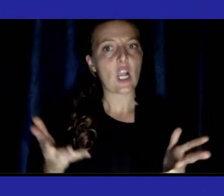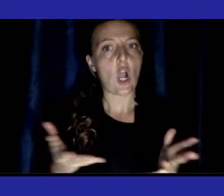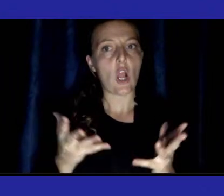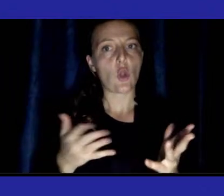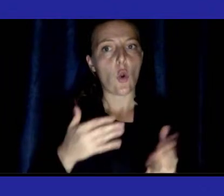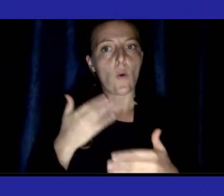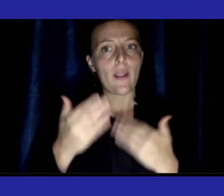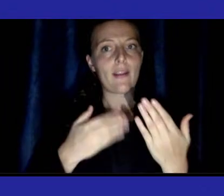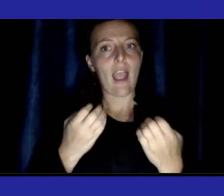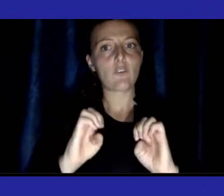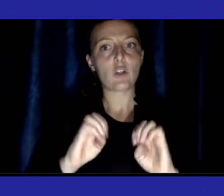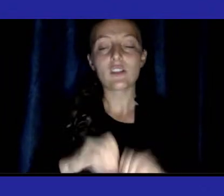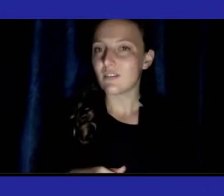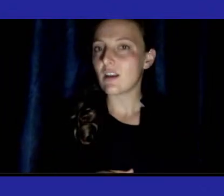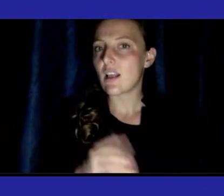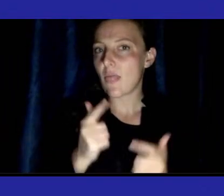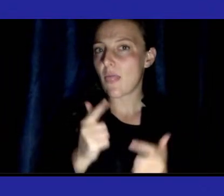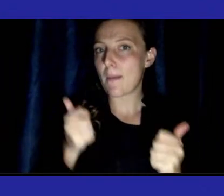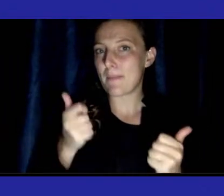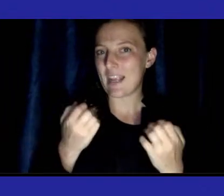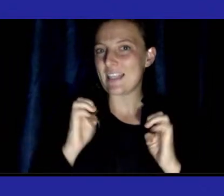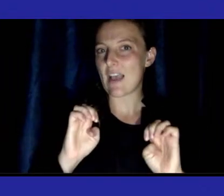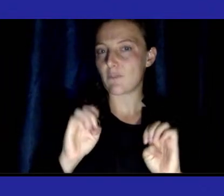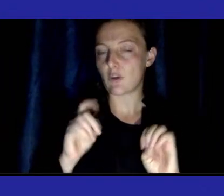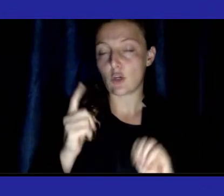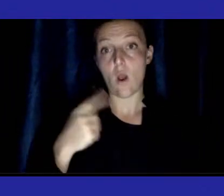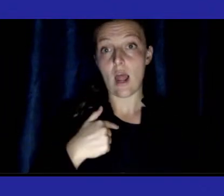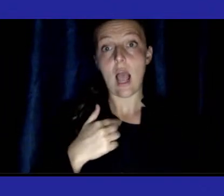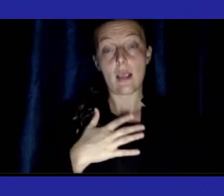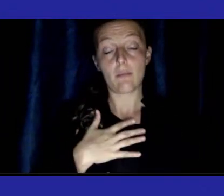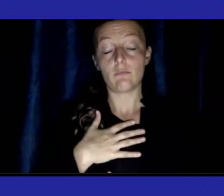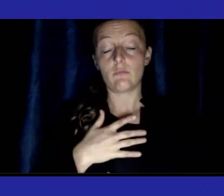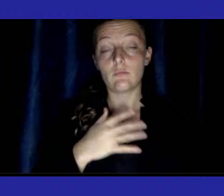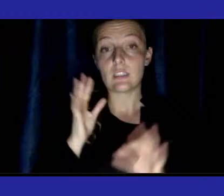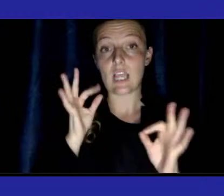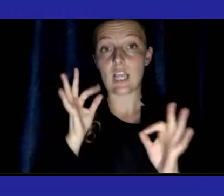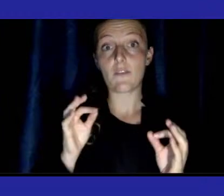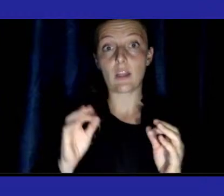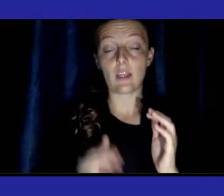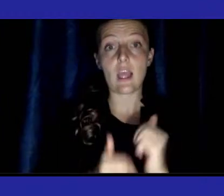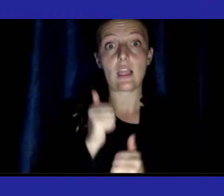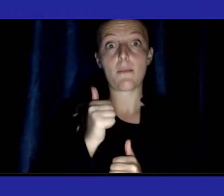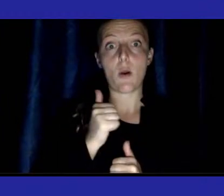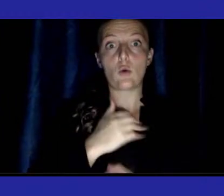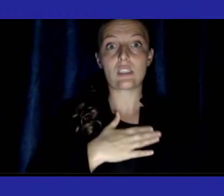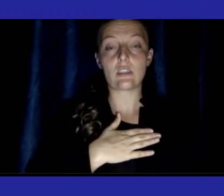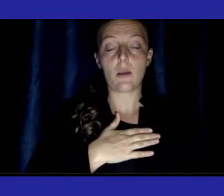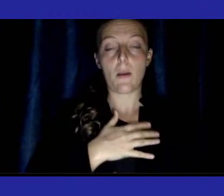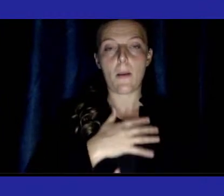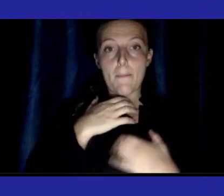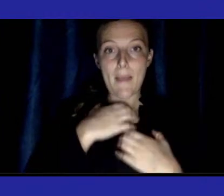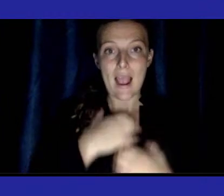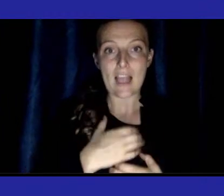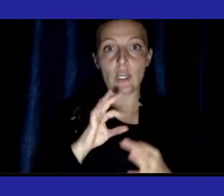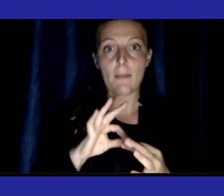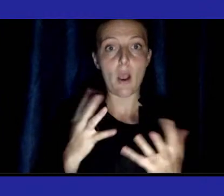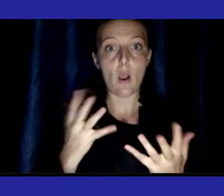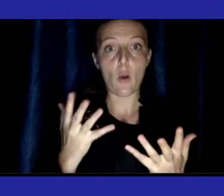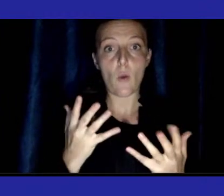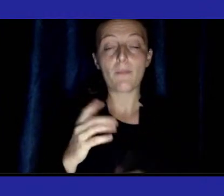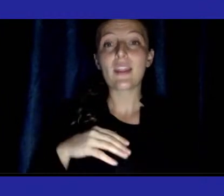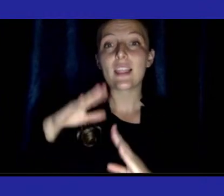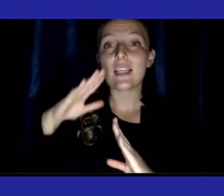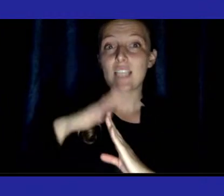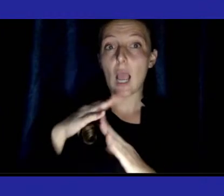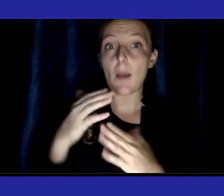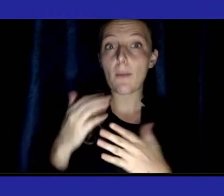the one that certainly I'm most passionate about is the idea that top priority for new patient